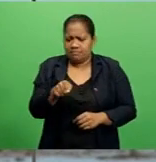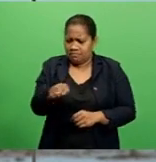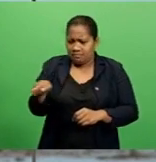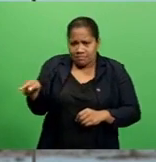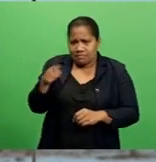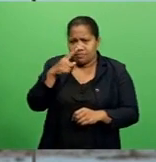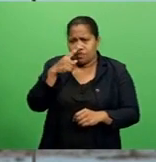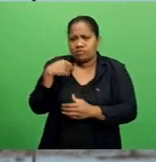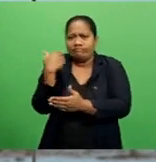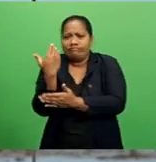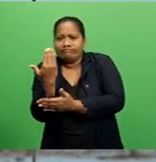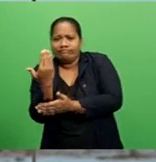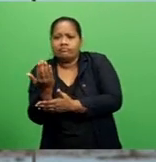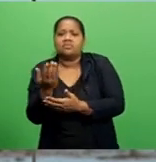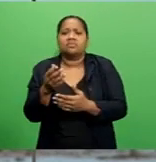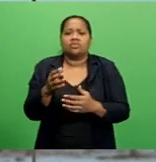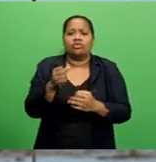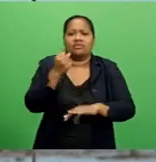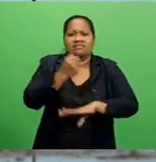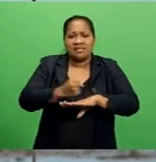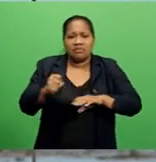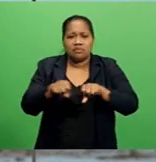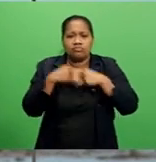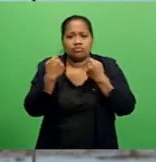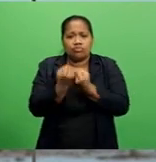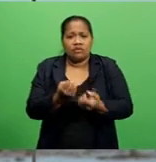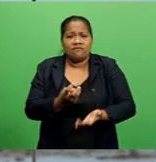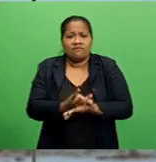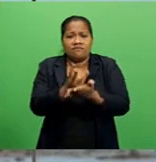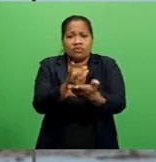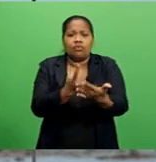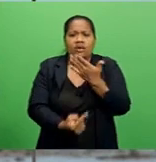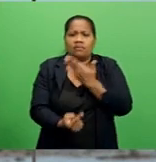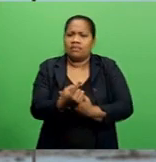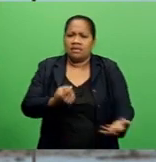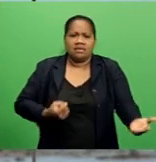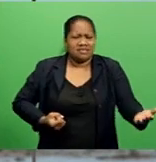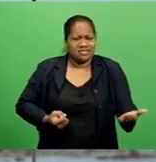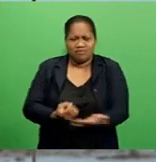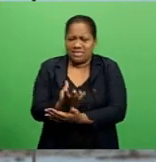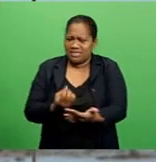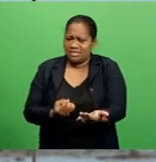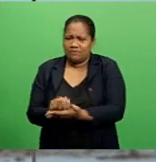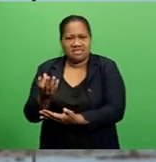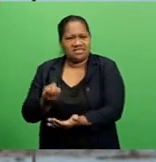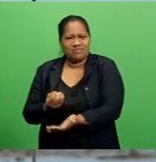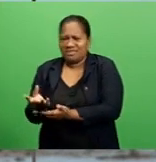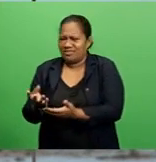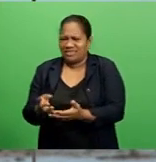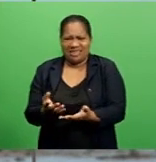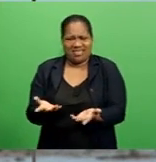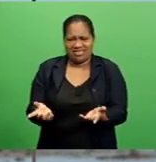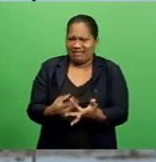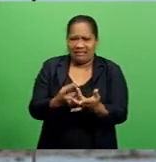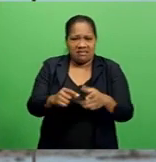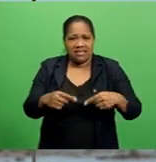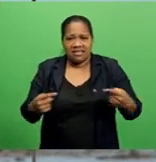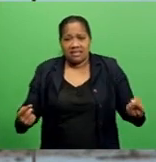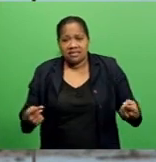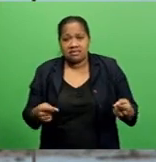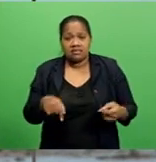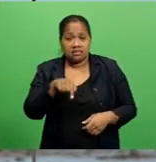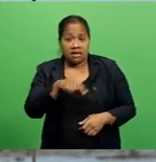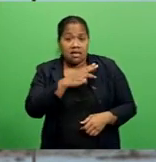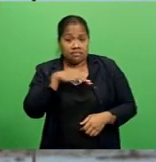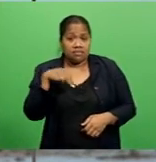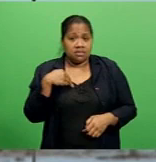government subsidies and social welfare assistance have been spending on immaterial things. This, according to the minister,